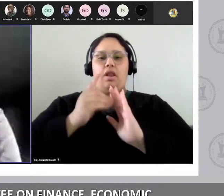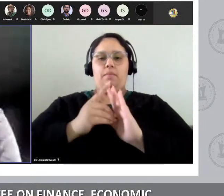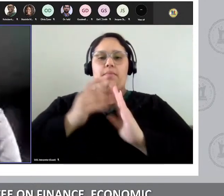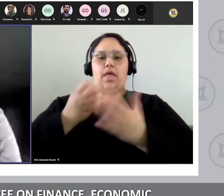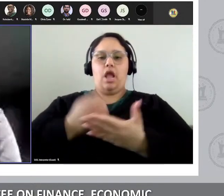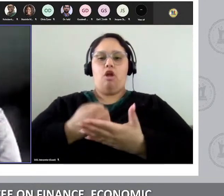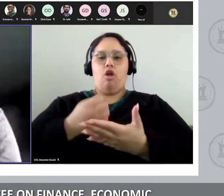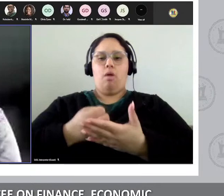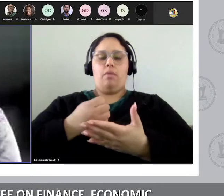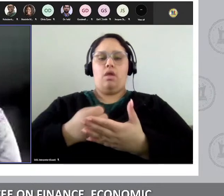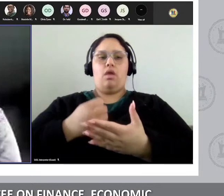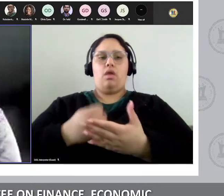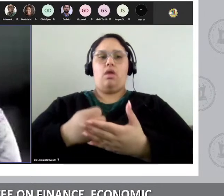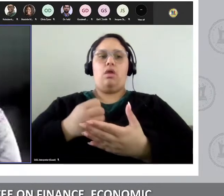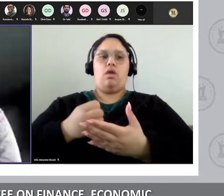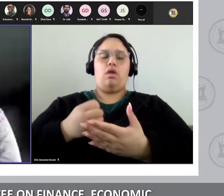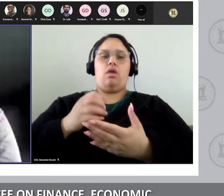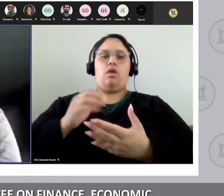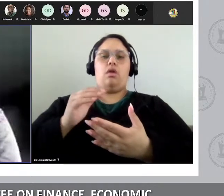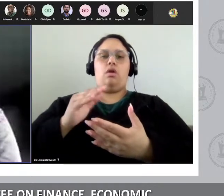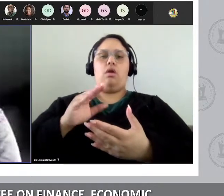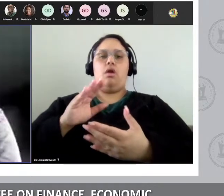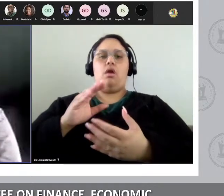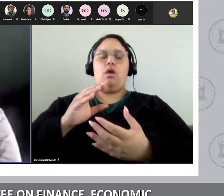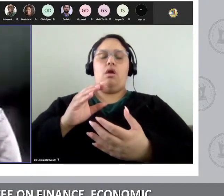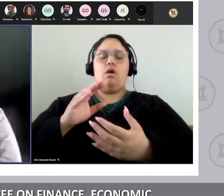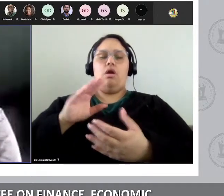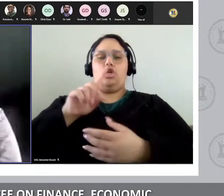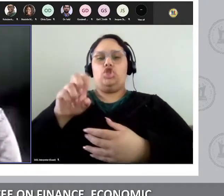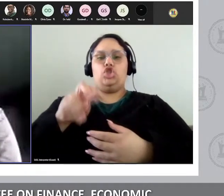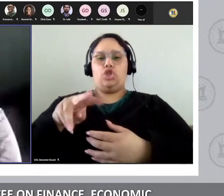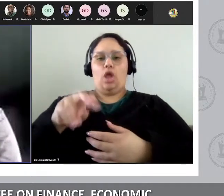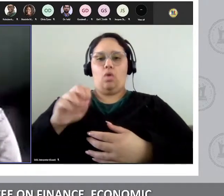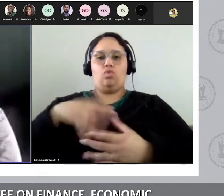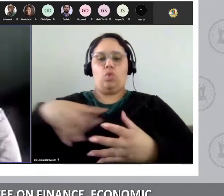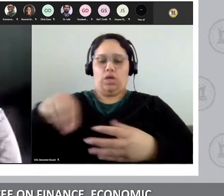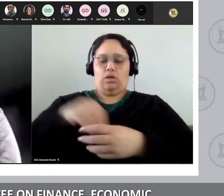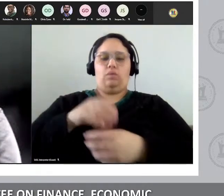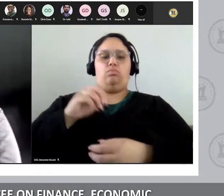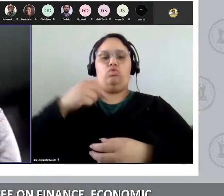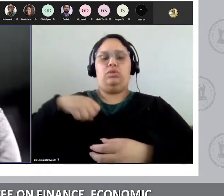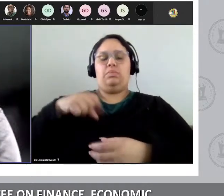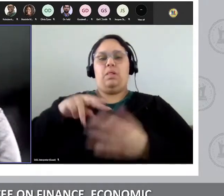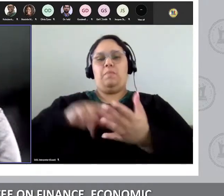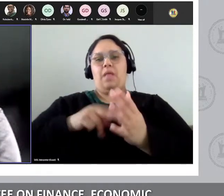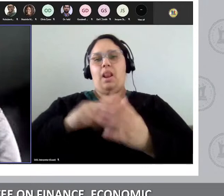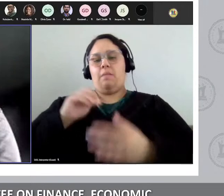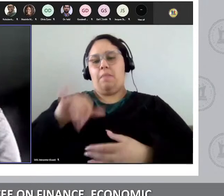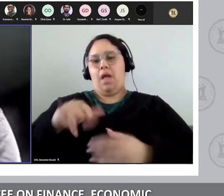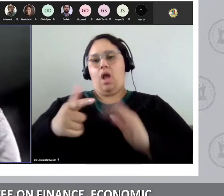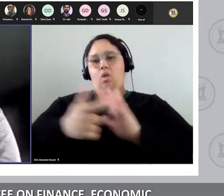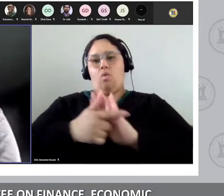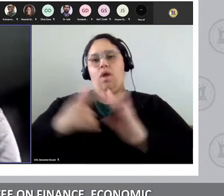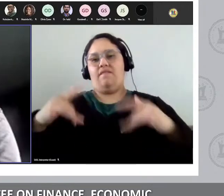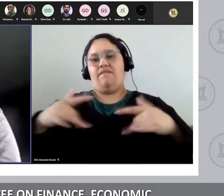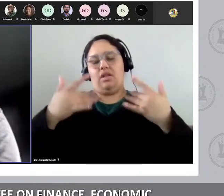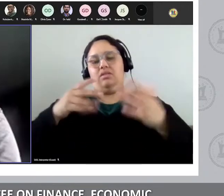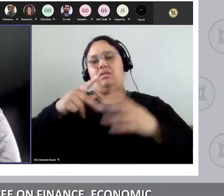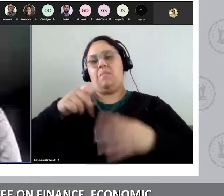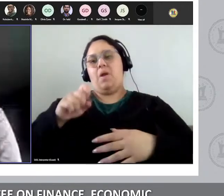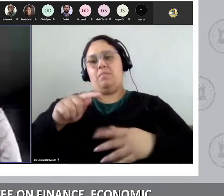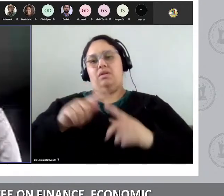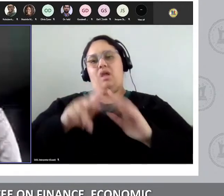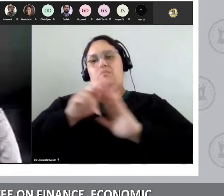economic overlay zone to be incorporated in the municipal planning bylaws. And I mentioned the form and event permitting already regarding